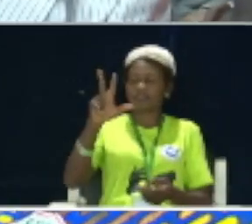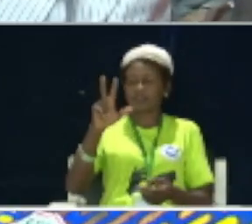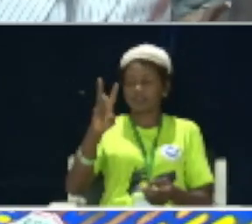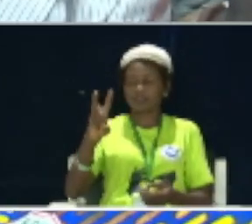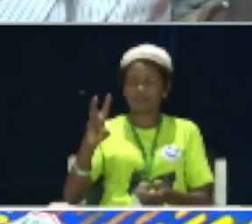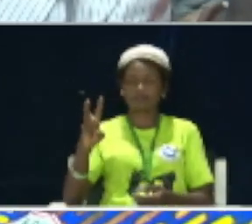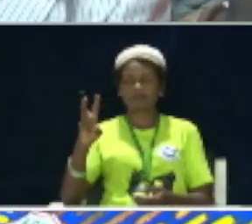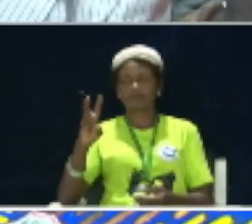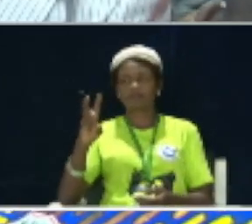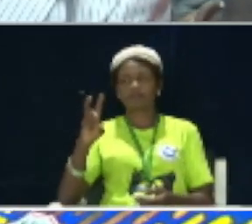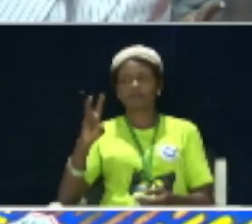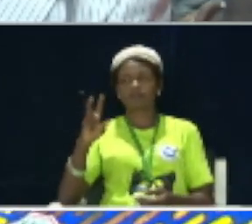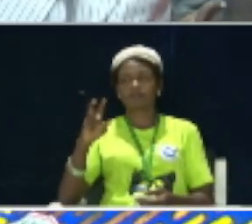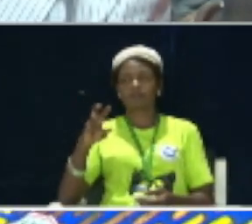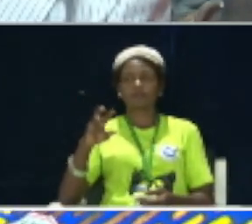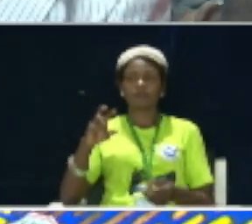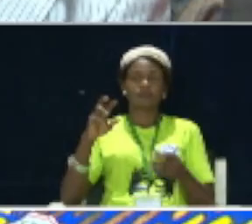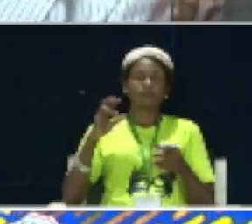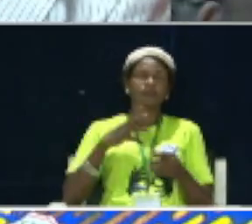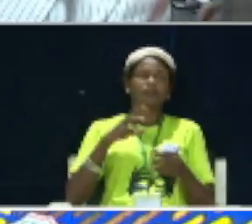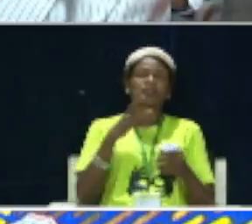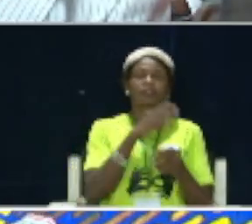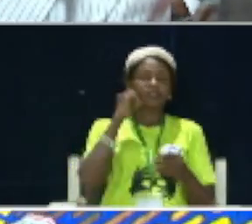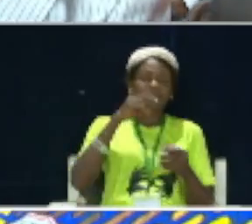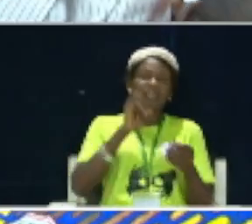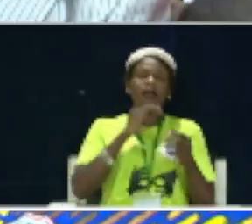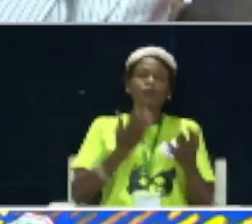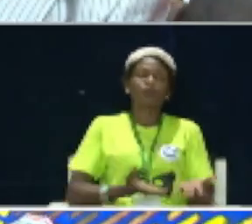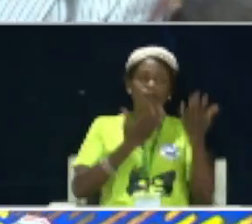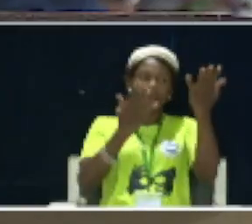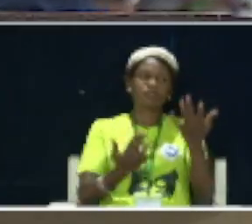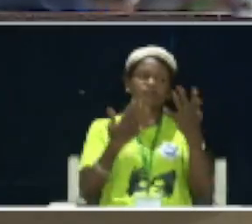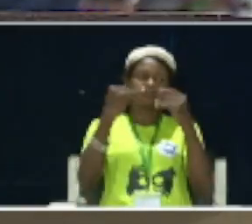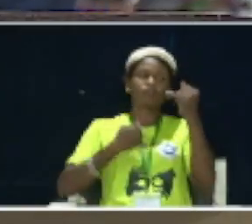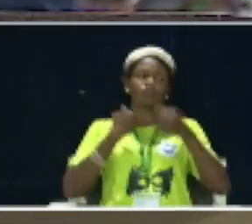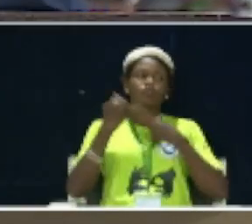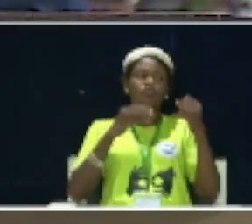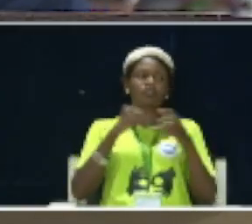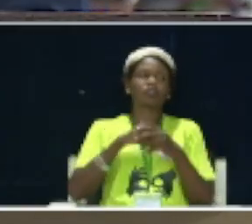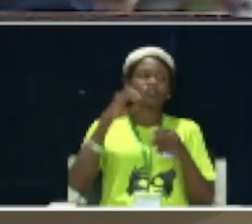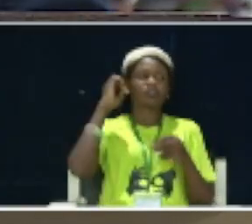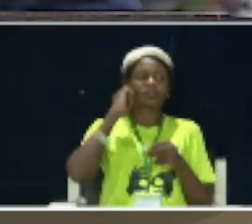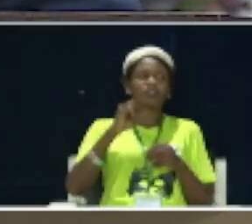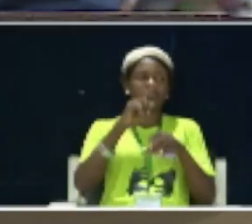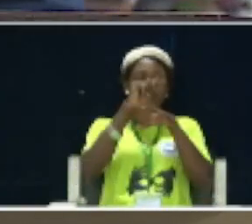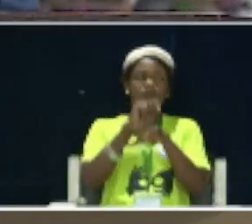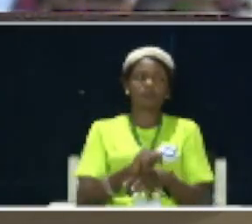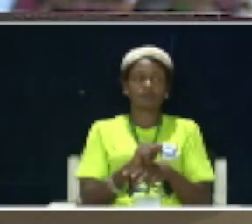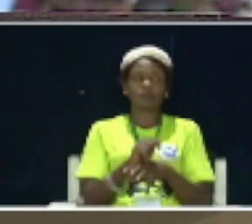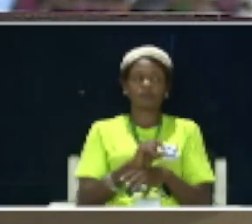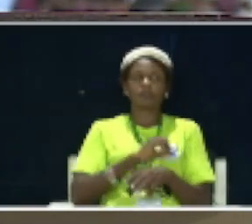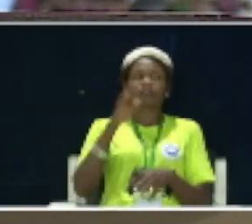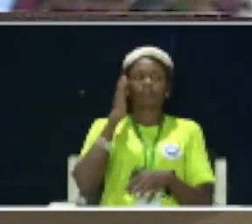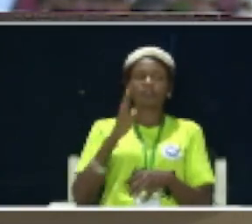6. But B says, I will offer sacrifices of joy in his tabernacle. I will